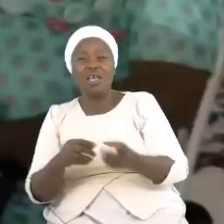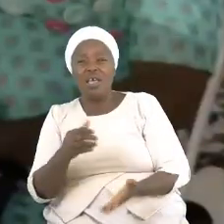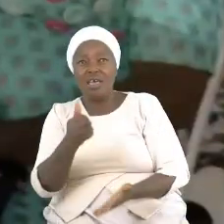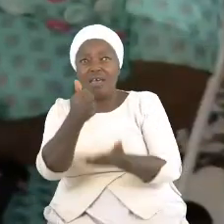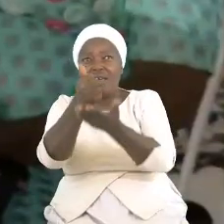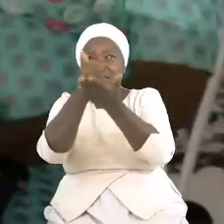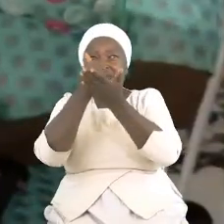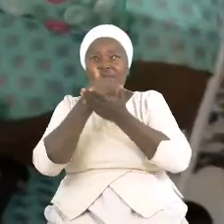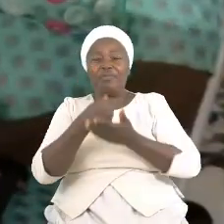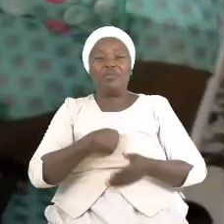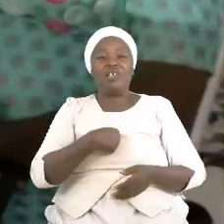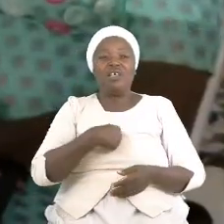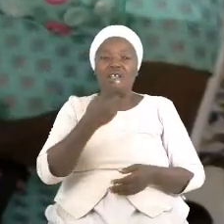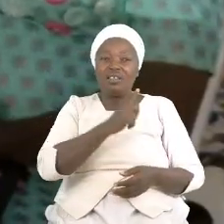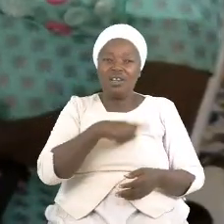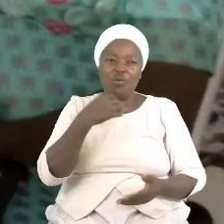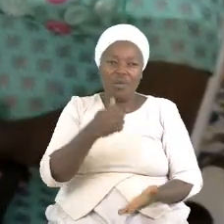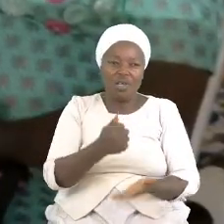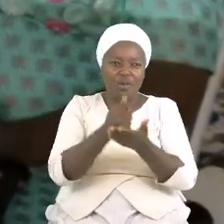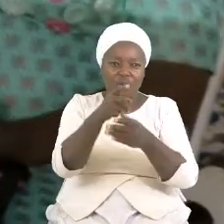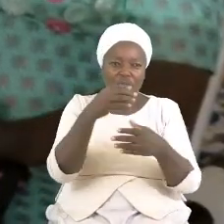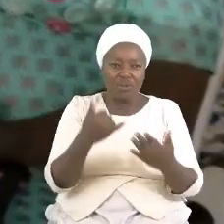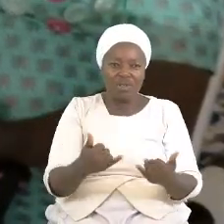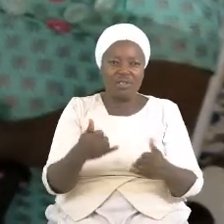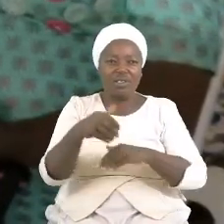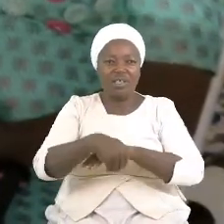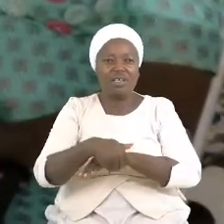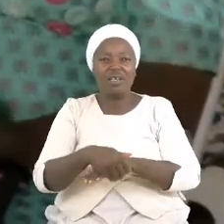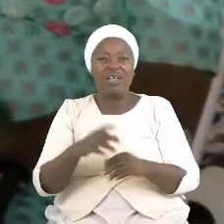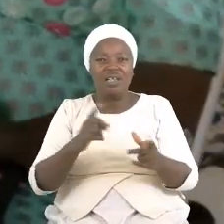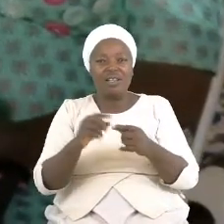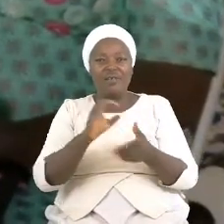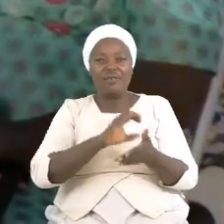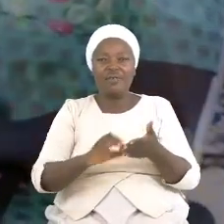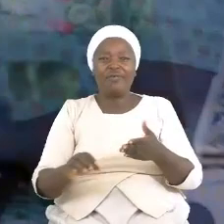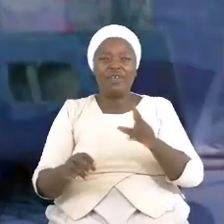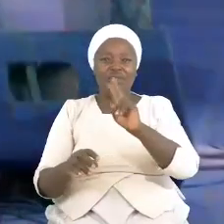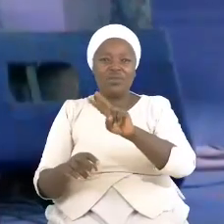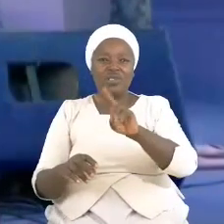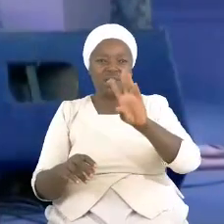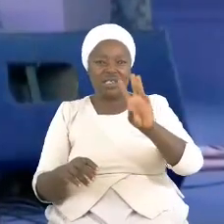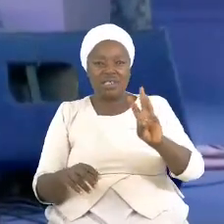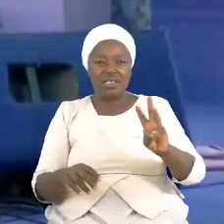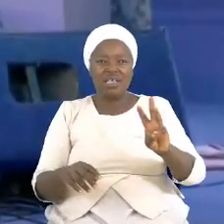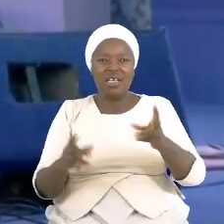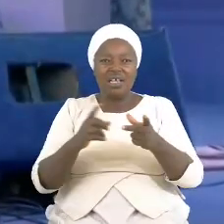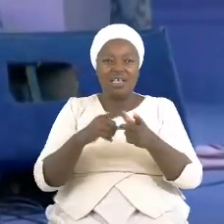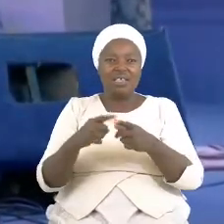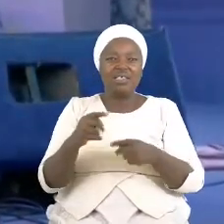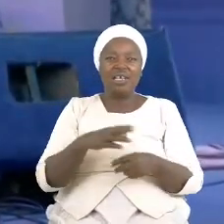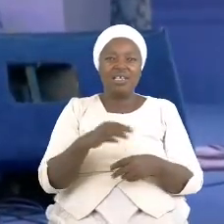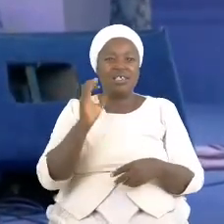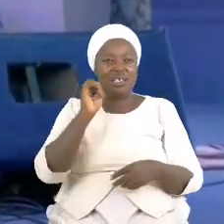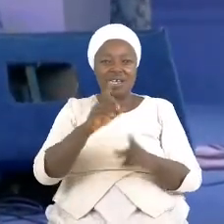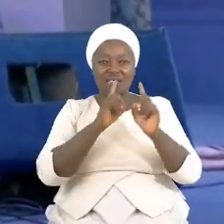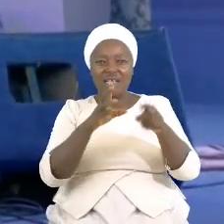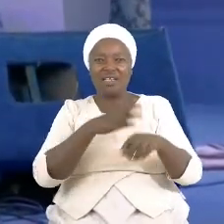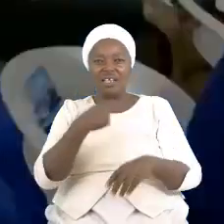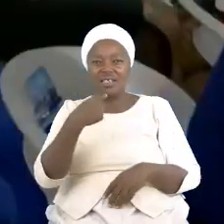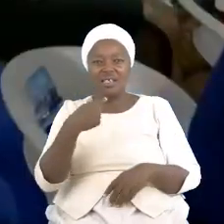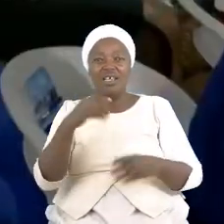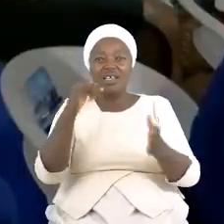tonight. Look at verse 26. And verse 26, and he answered and said, it is